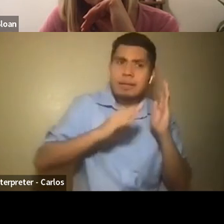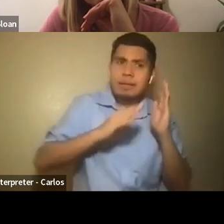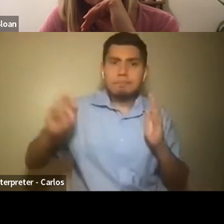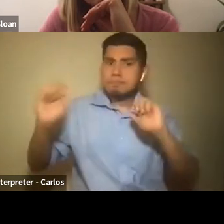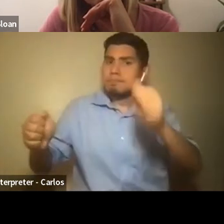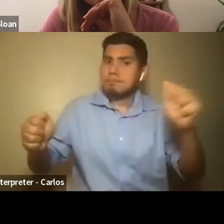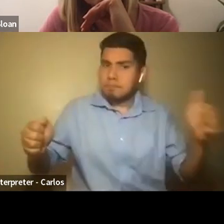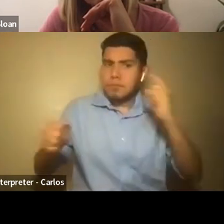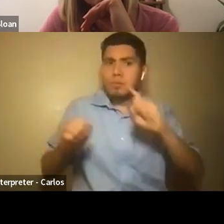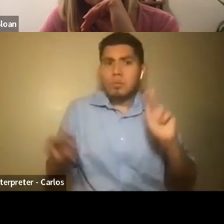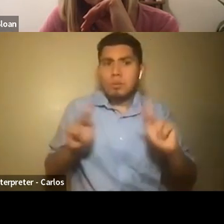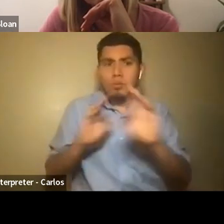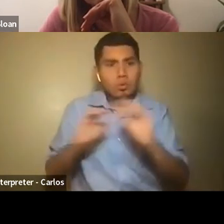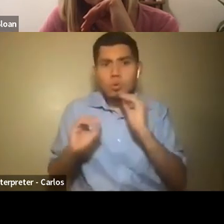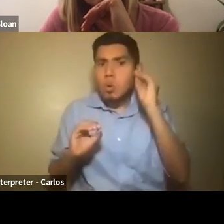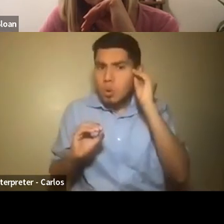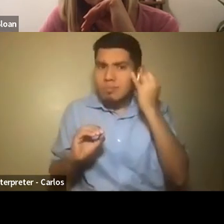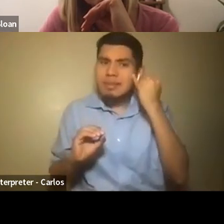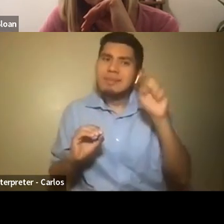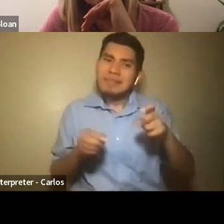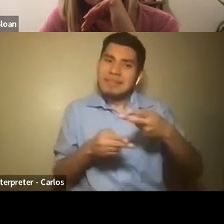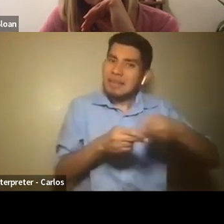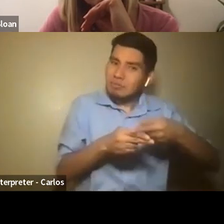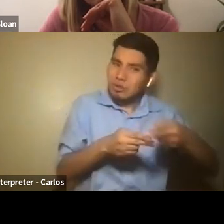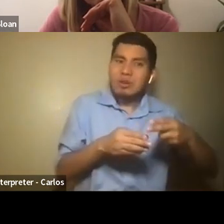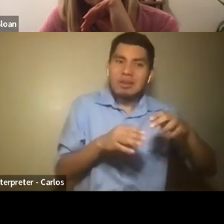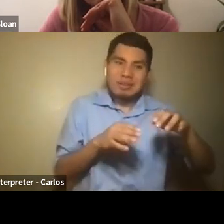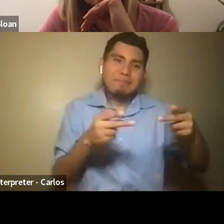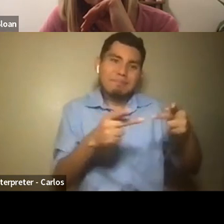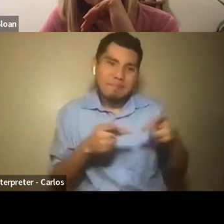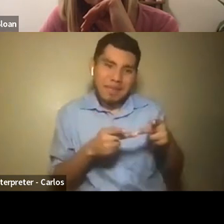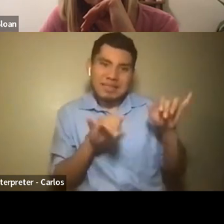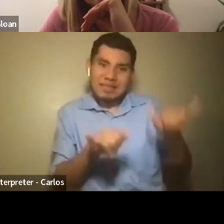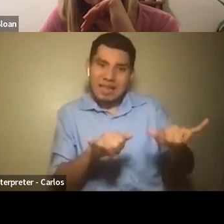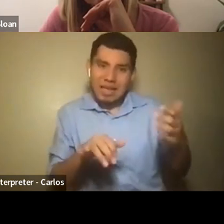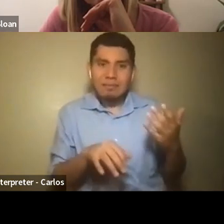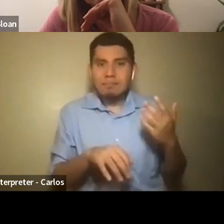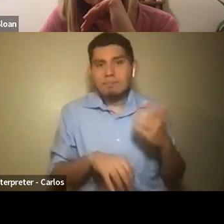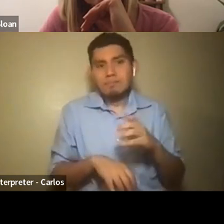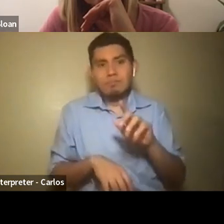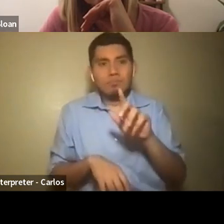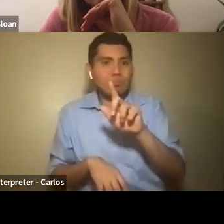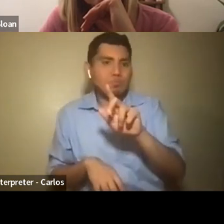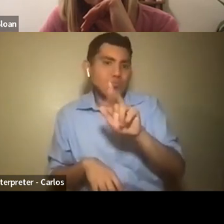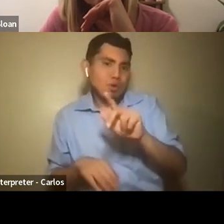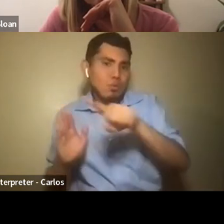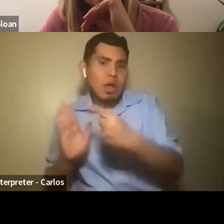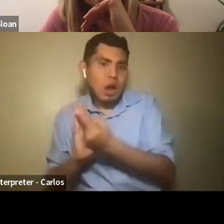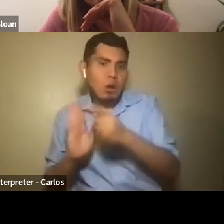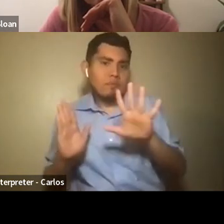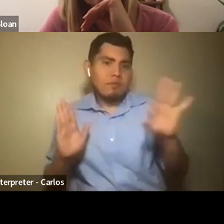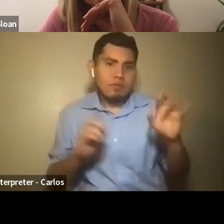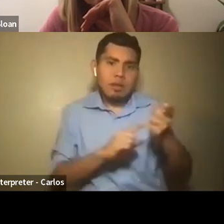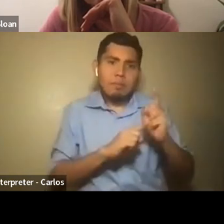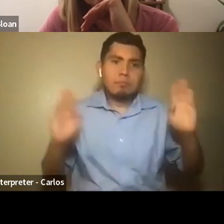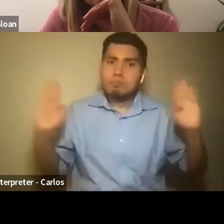who needed a temporary place to stay, 23 hours and 59 minutes. And I